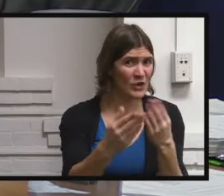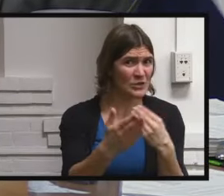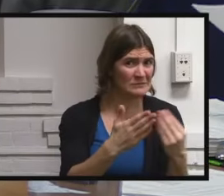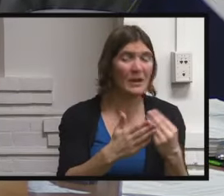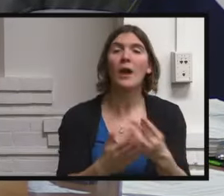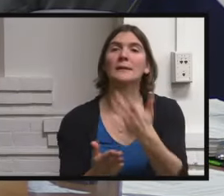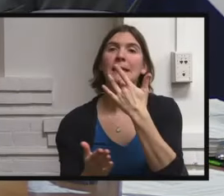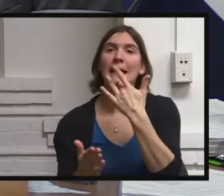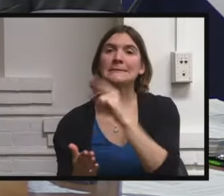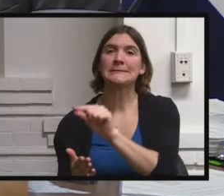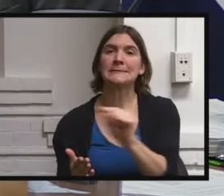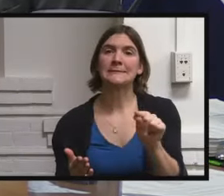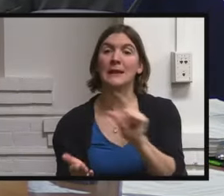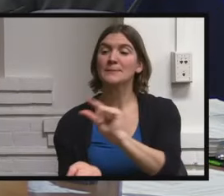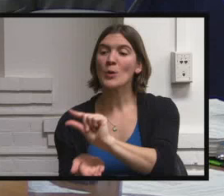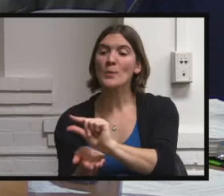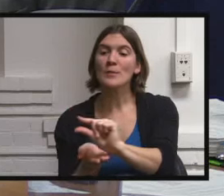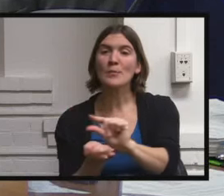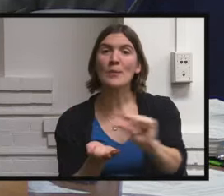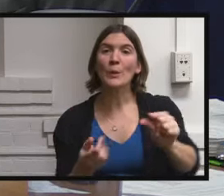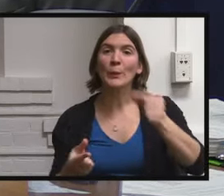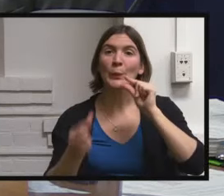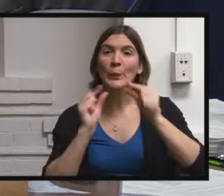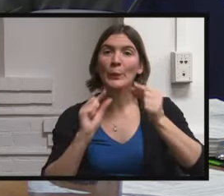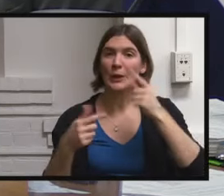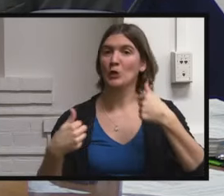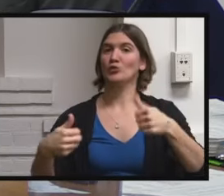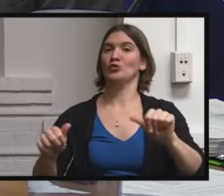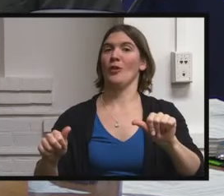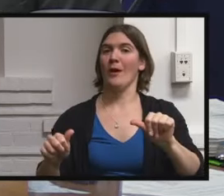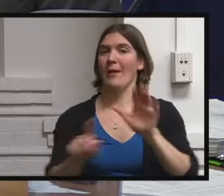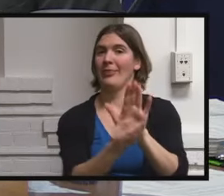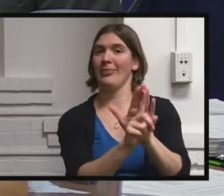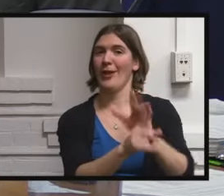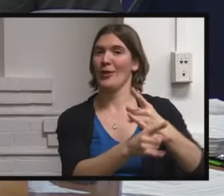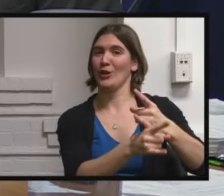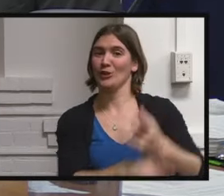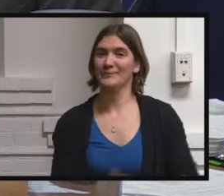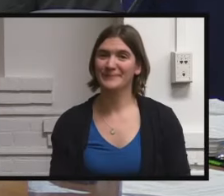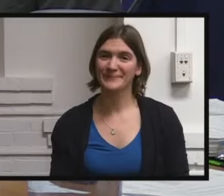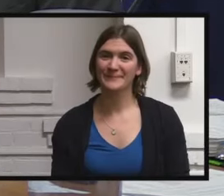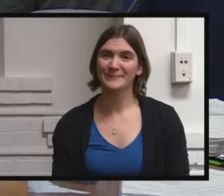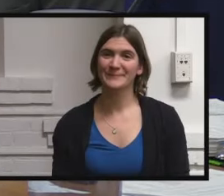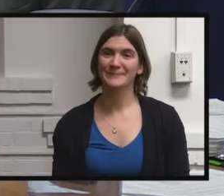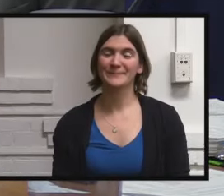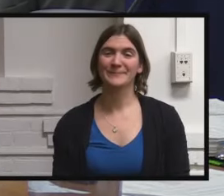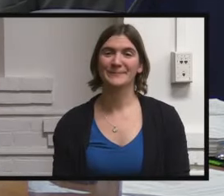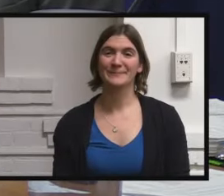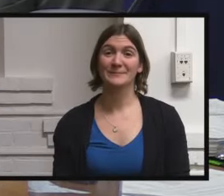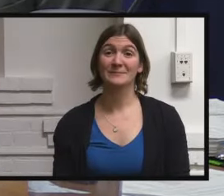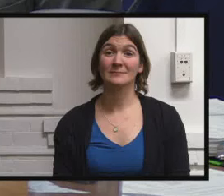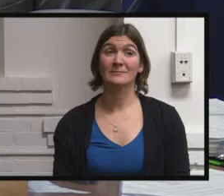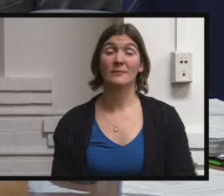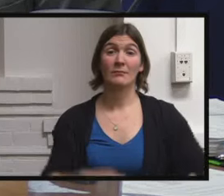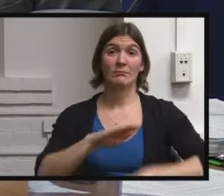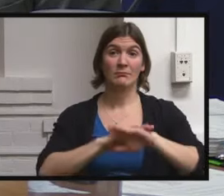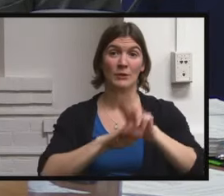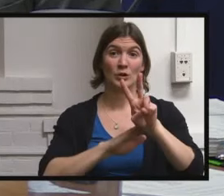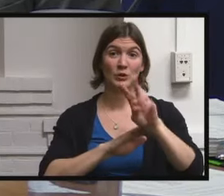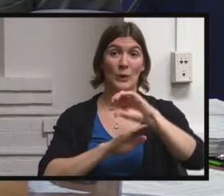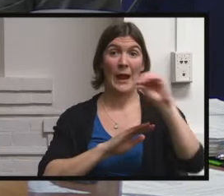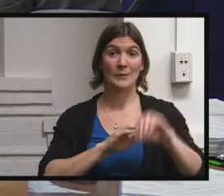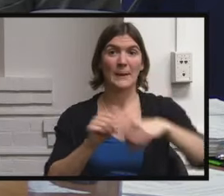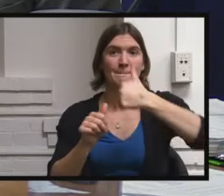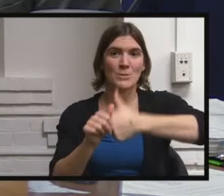a tasting bar. They'll be offering small quantities for tasting at the event. No more than 2 ounces per